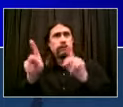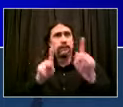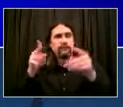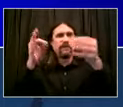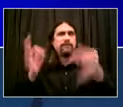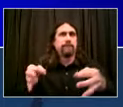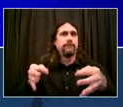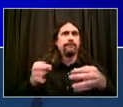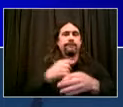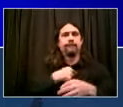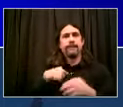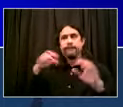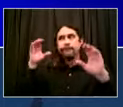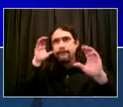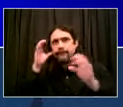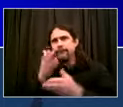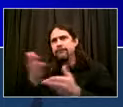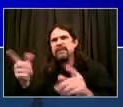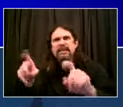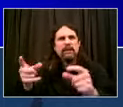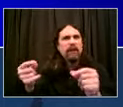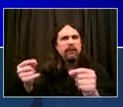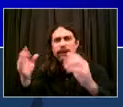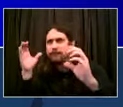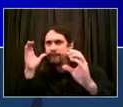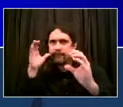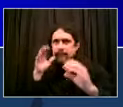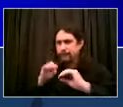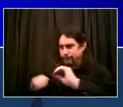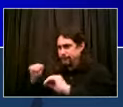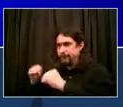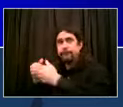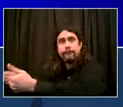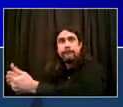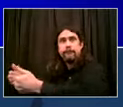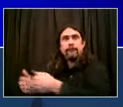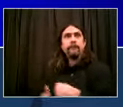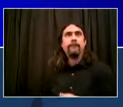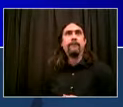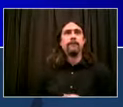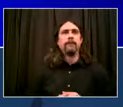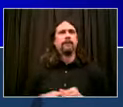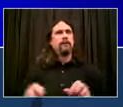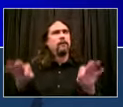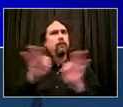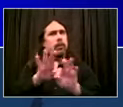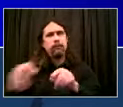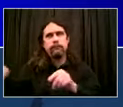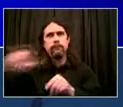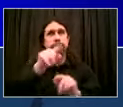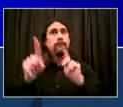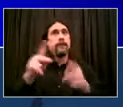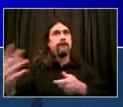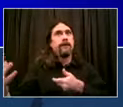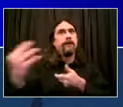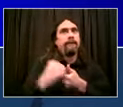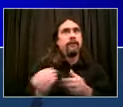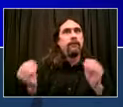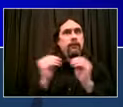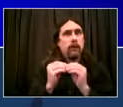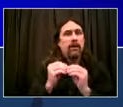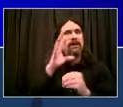going into the hands of minority and women-owned business. That includes local hiring from the community. That includes apprenticeship programs, things that actually give people